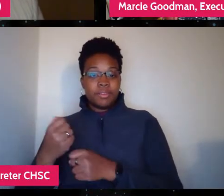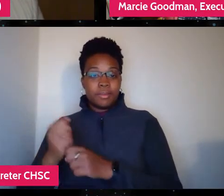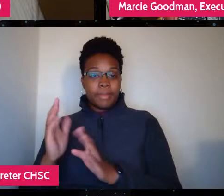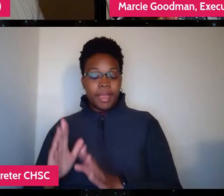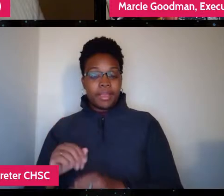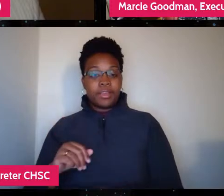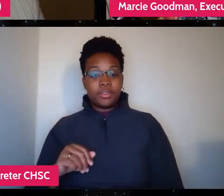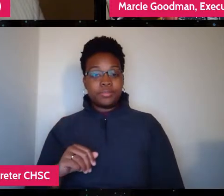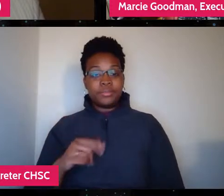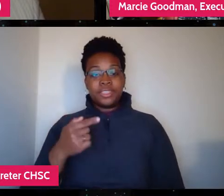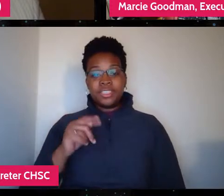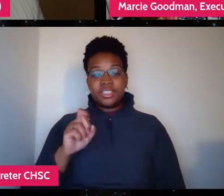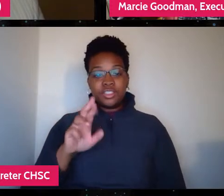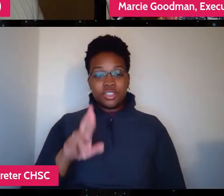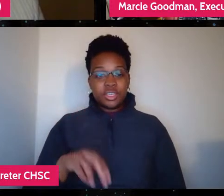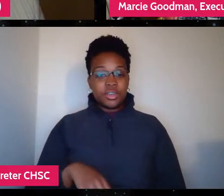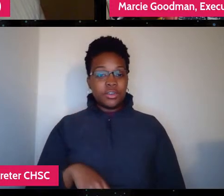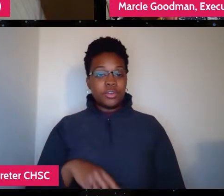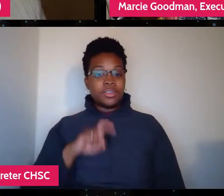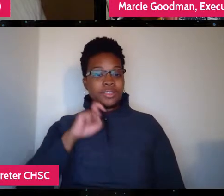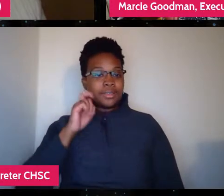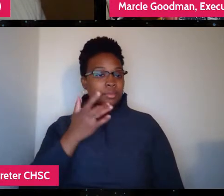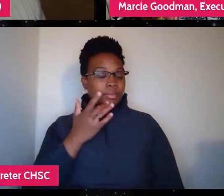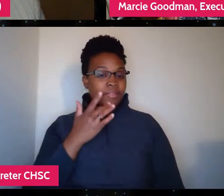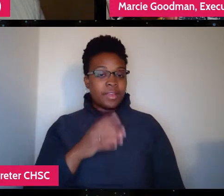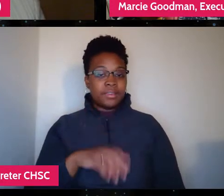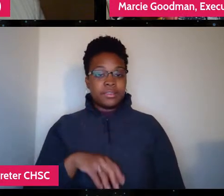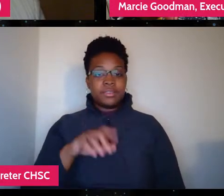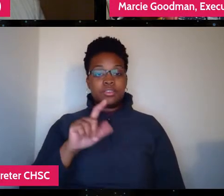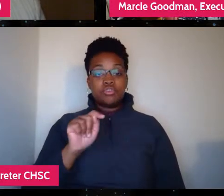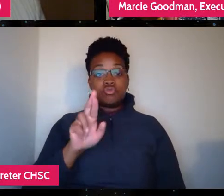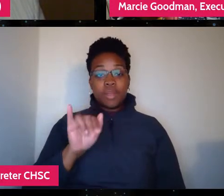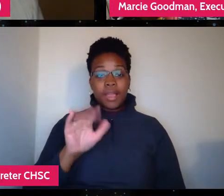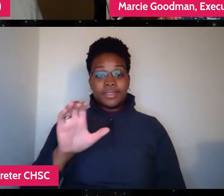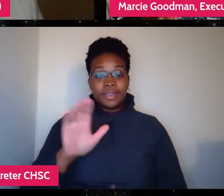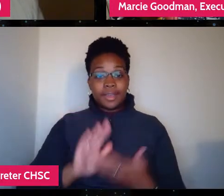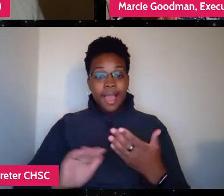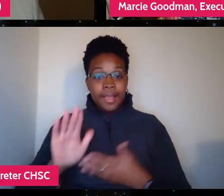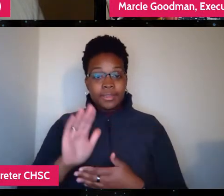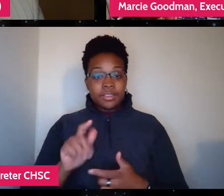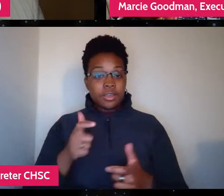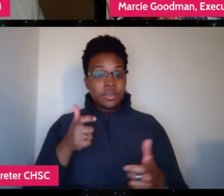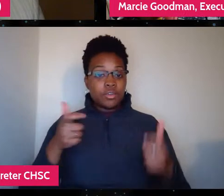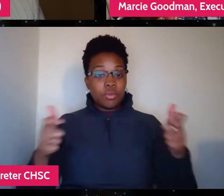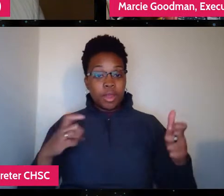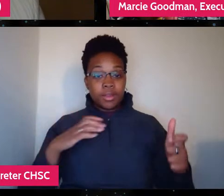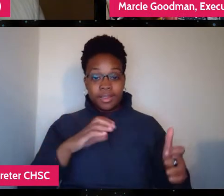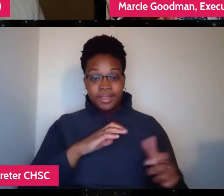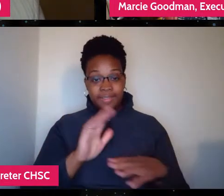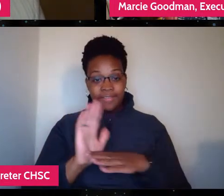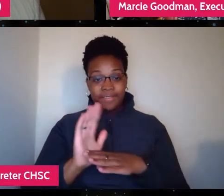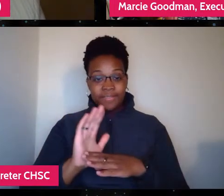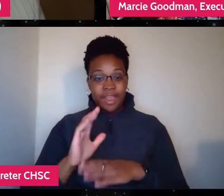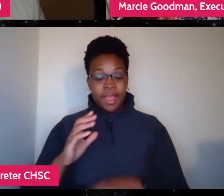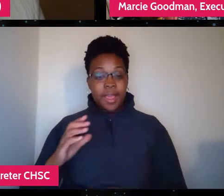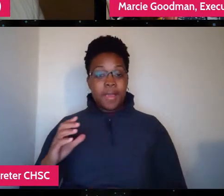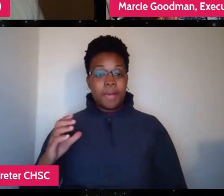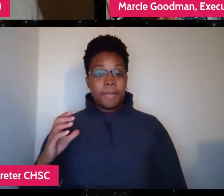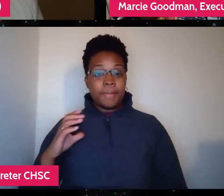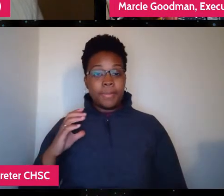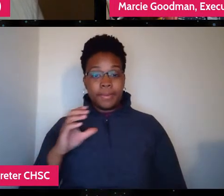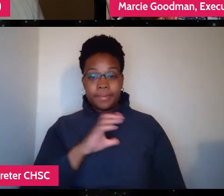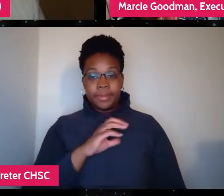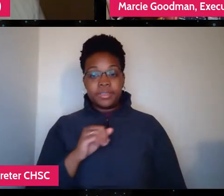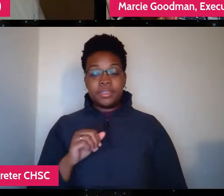Gender Sexuality Alliance at Cuyahoga Community College, the Greater Cleveland Film Commission, the LGBT